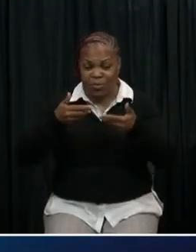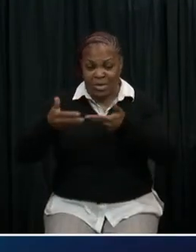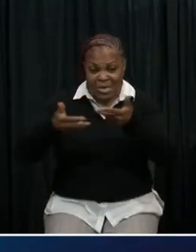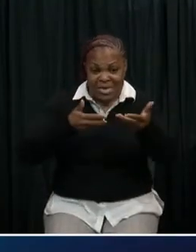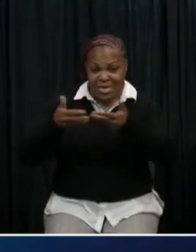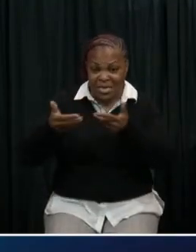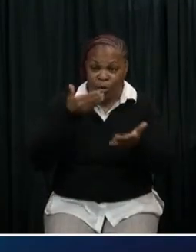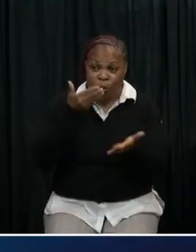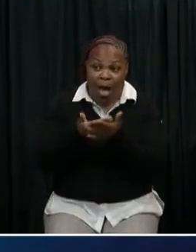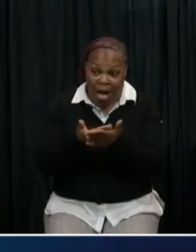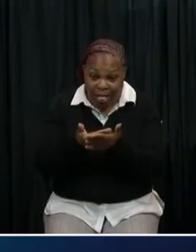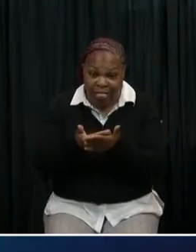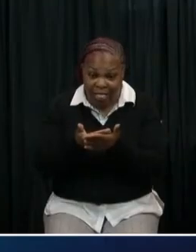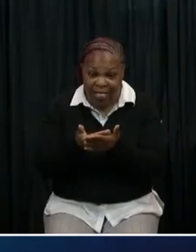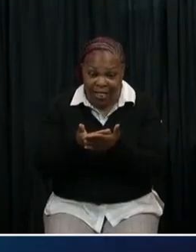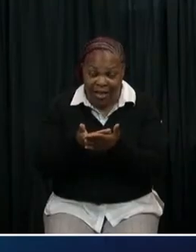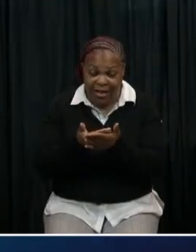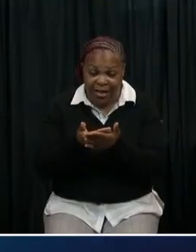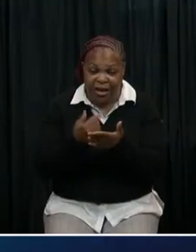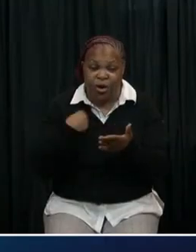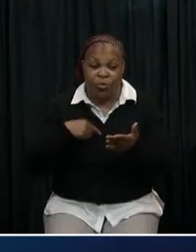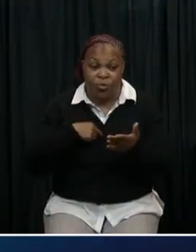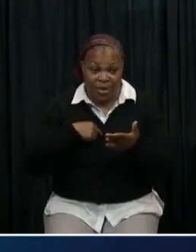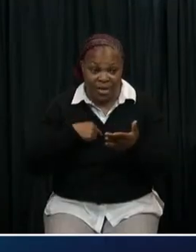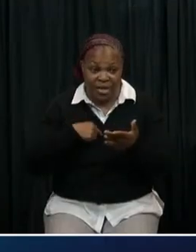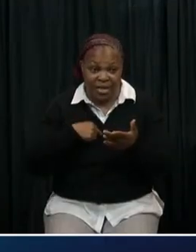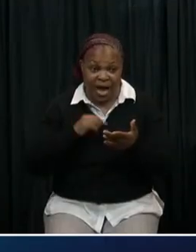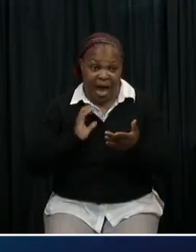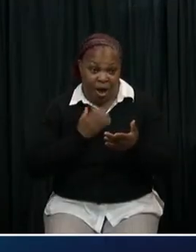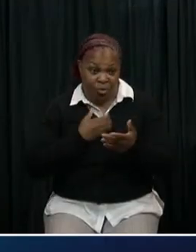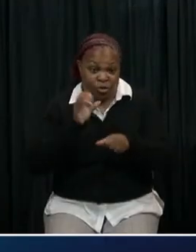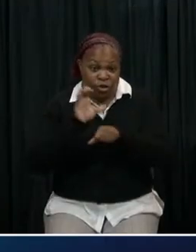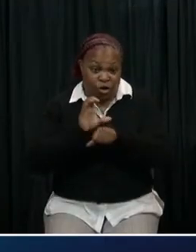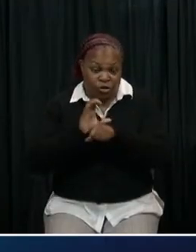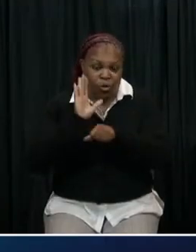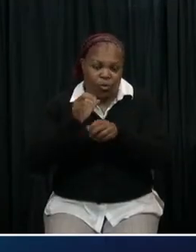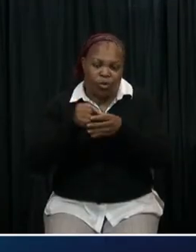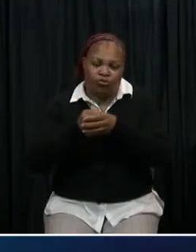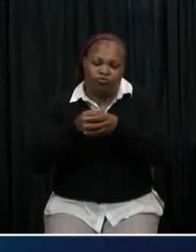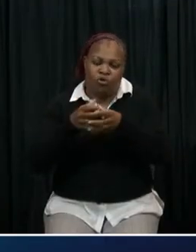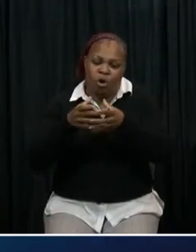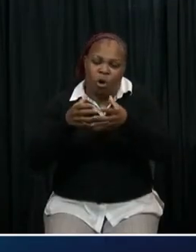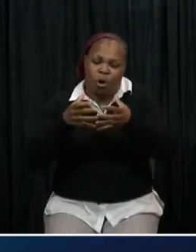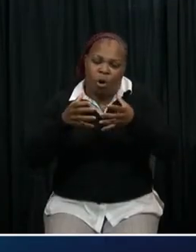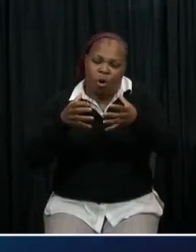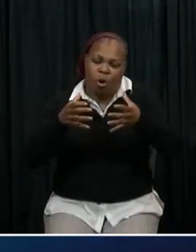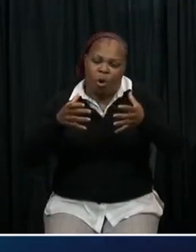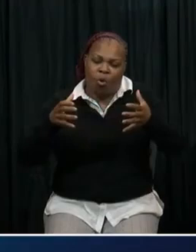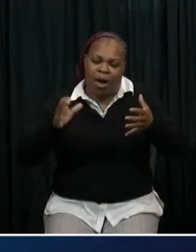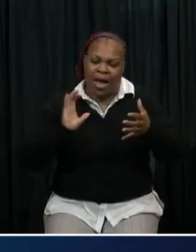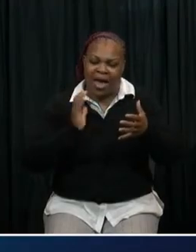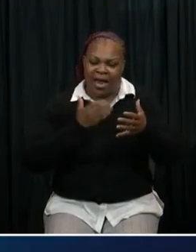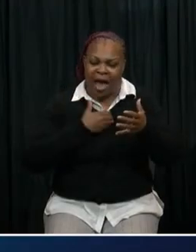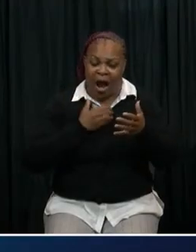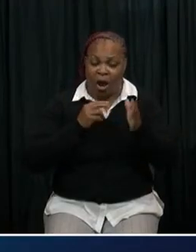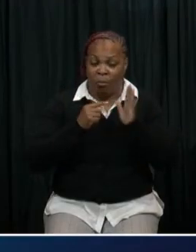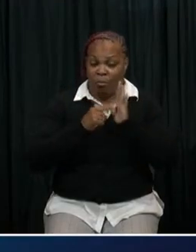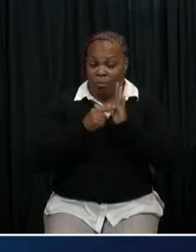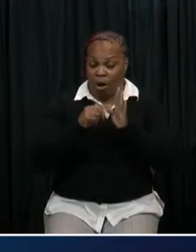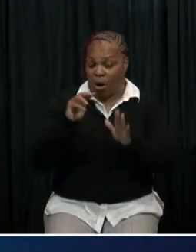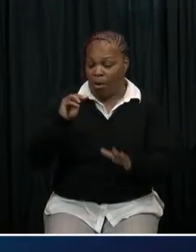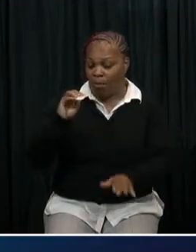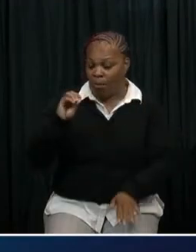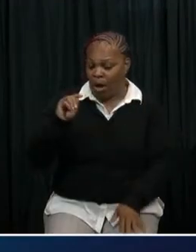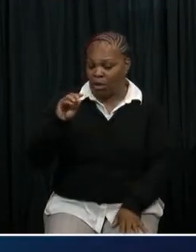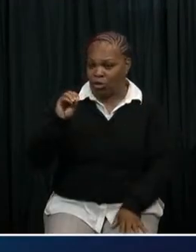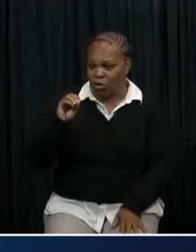well, we as a church will grow, and our motto will be there: Jesus is